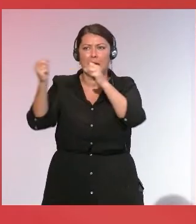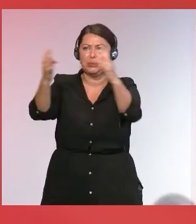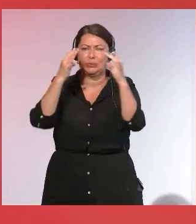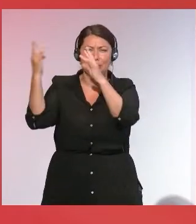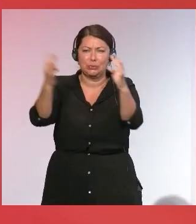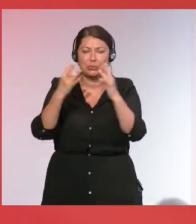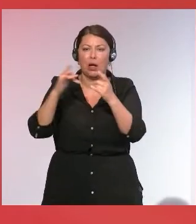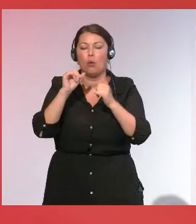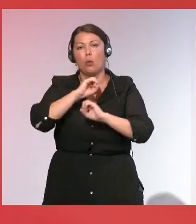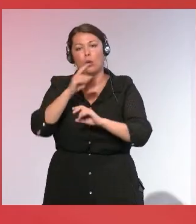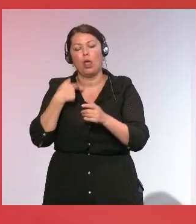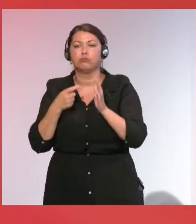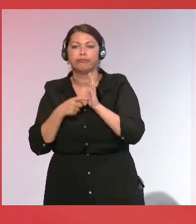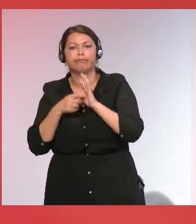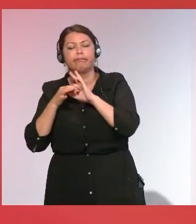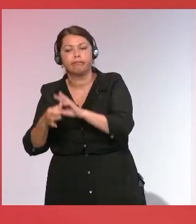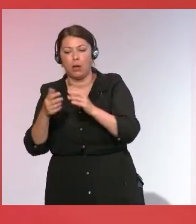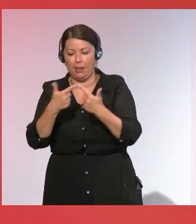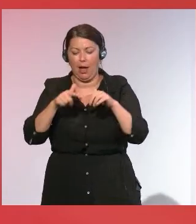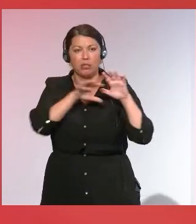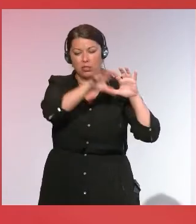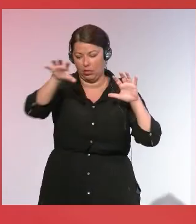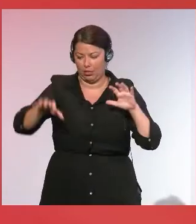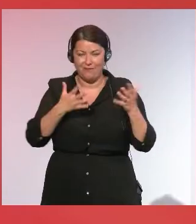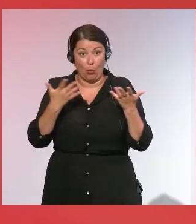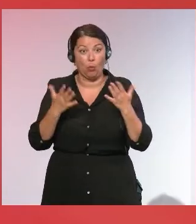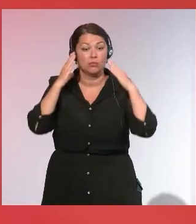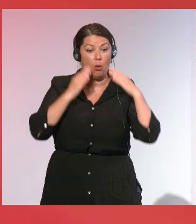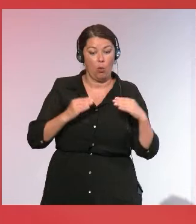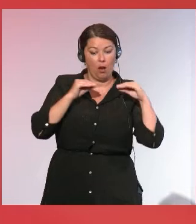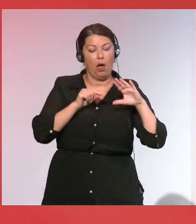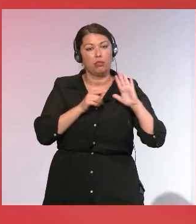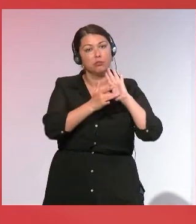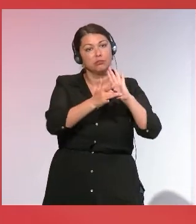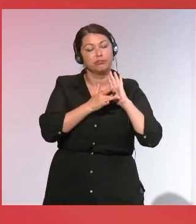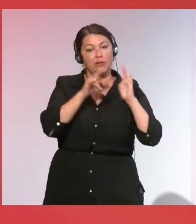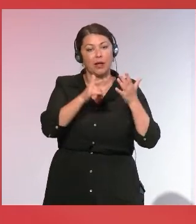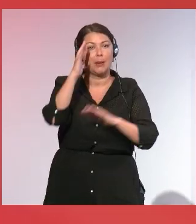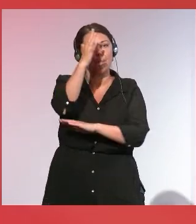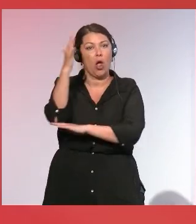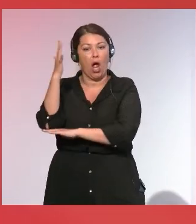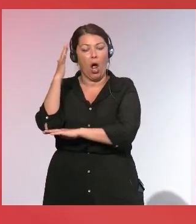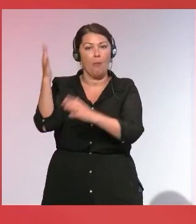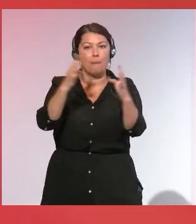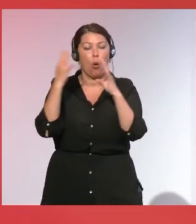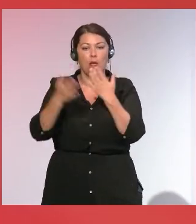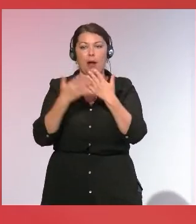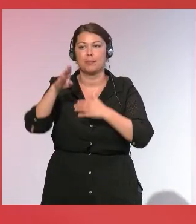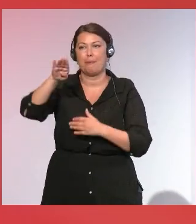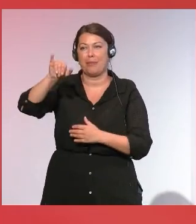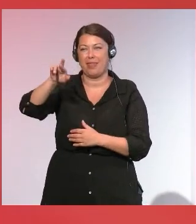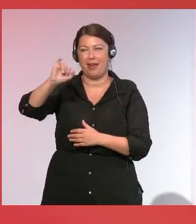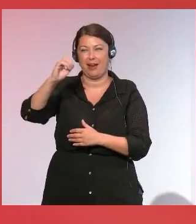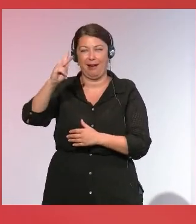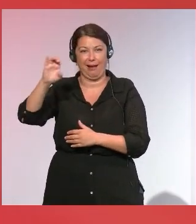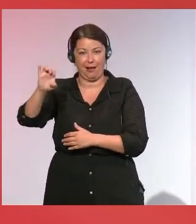tree pollen season, especially the birches, ash, hazel, they're all flowering earlier, but also ending earlier. But in